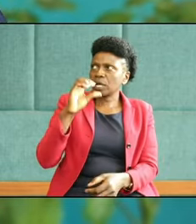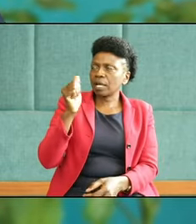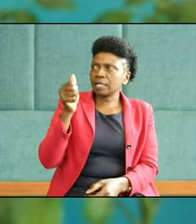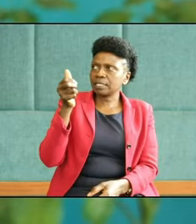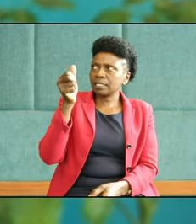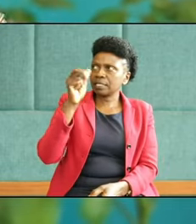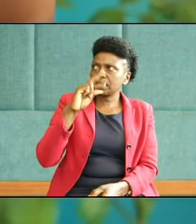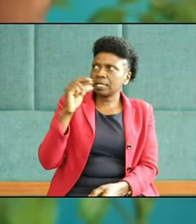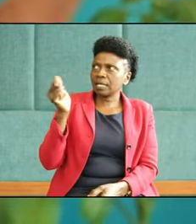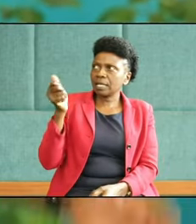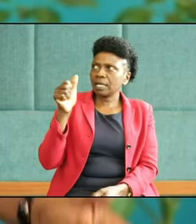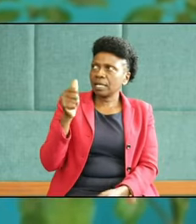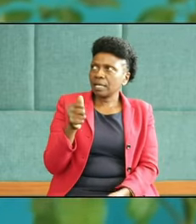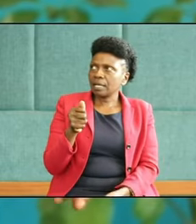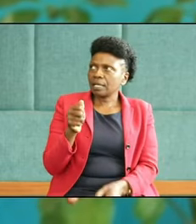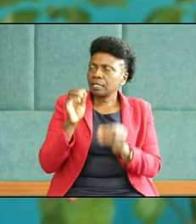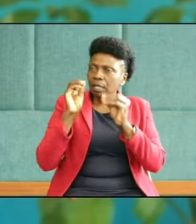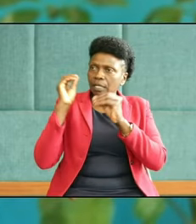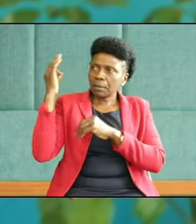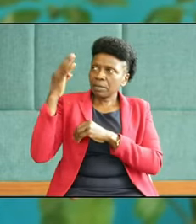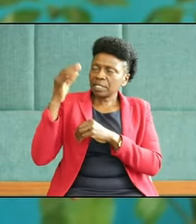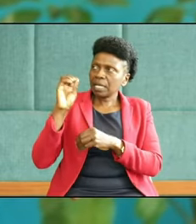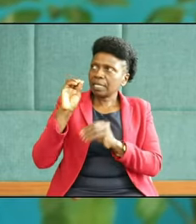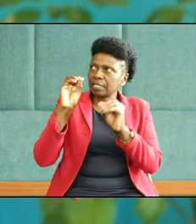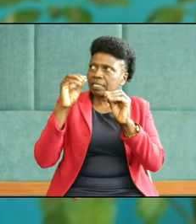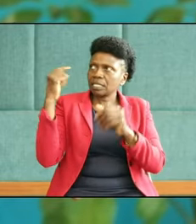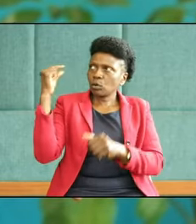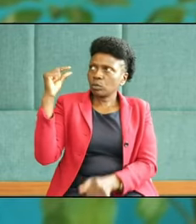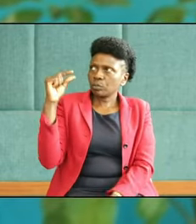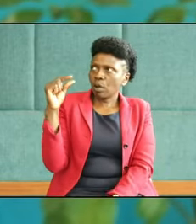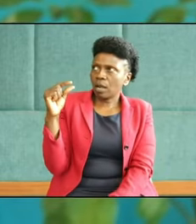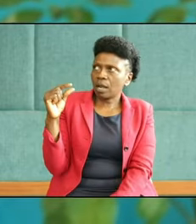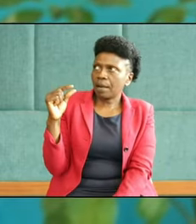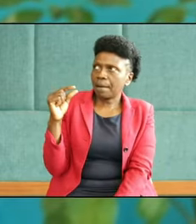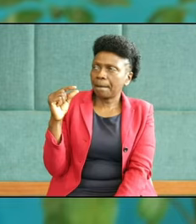The preaching and the teaching of the gospel.